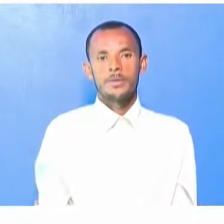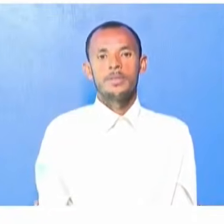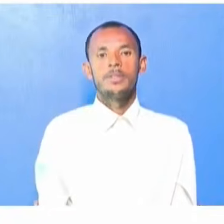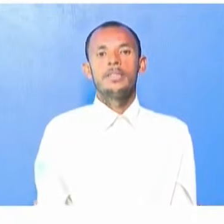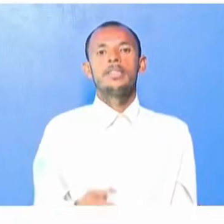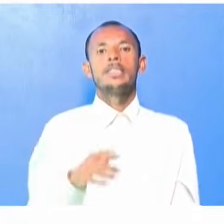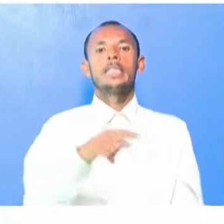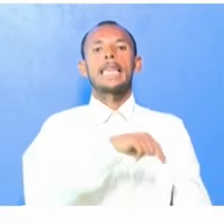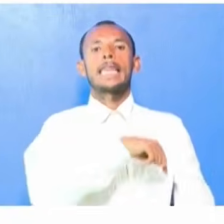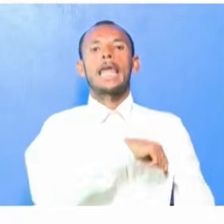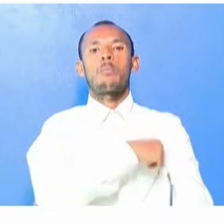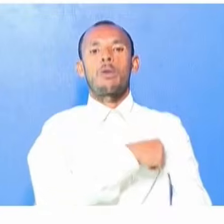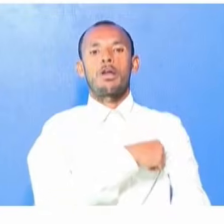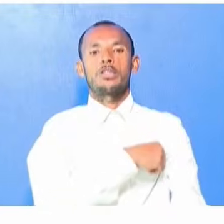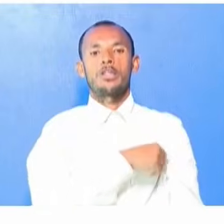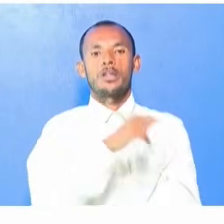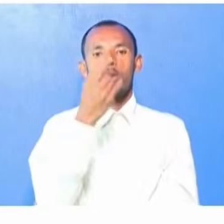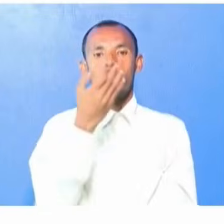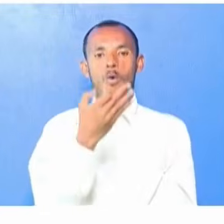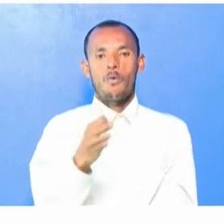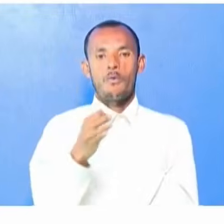the temperature